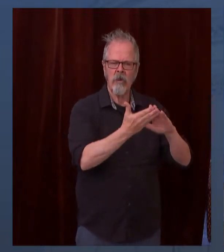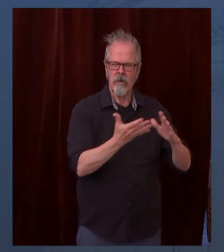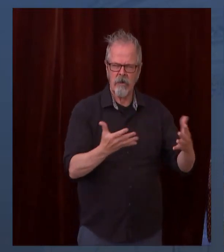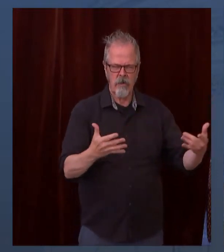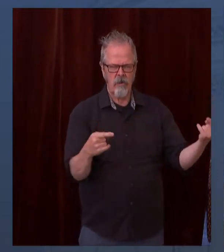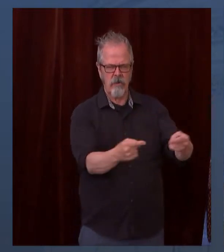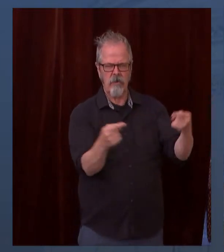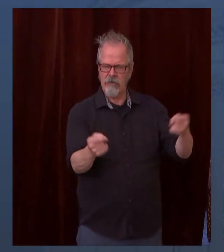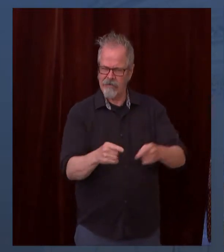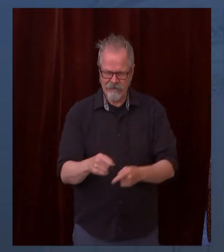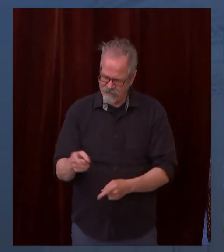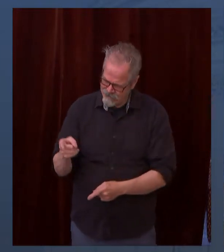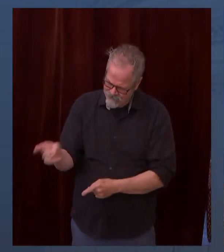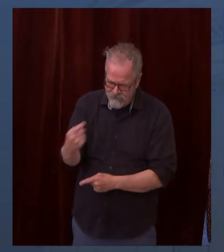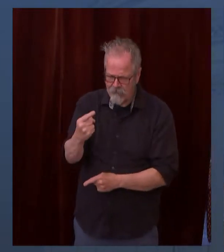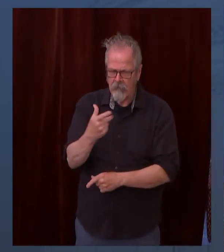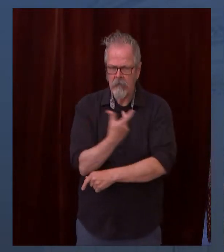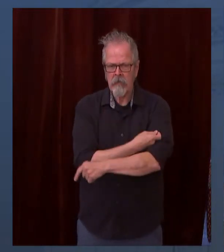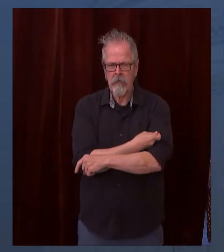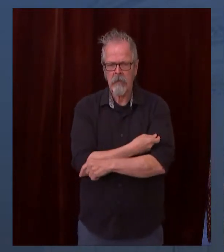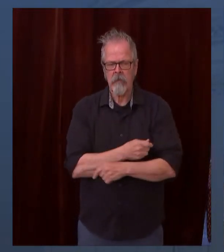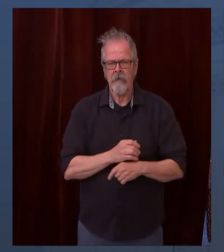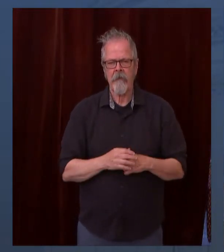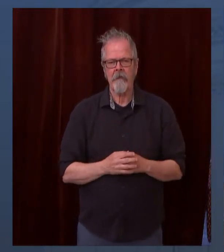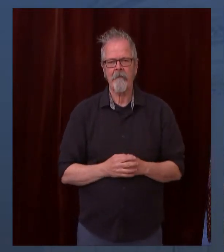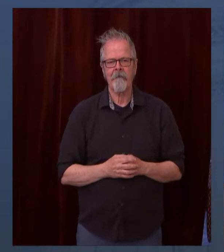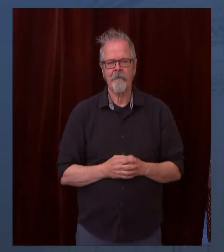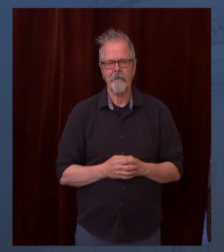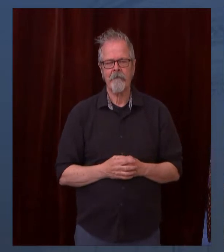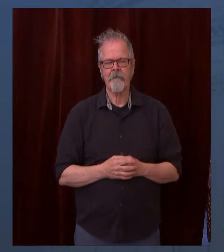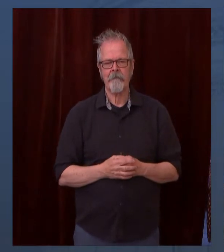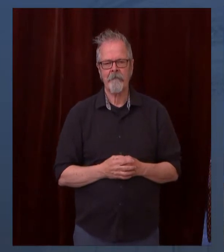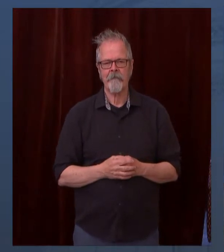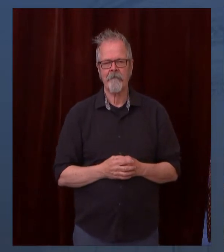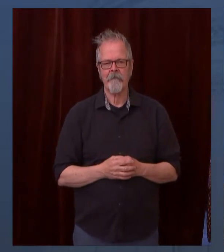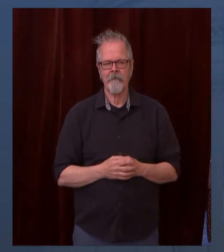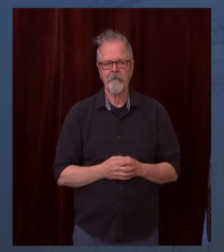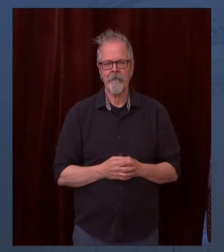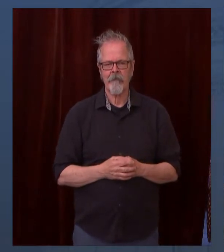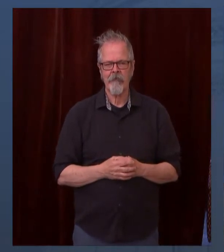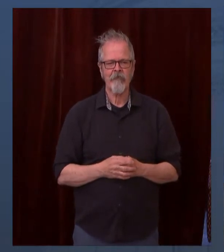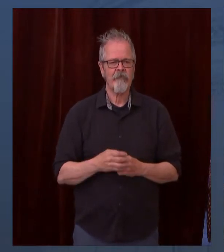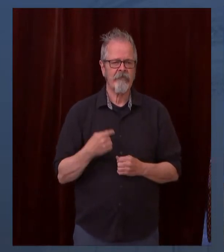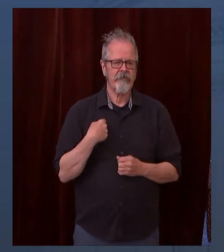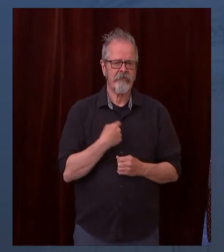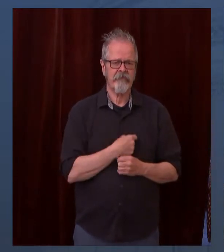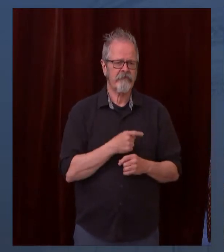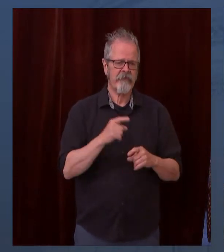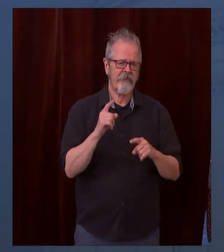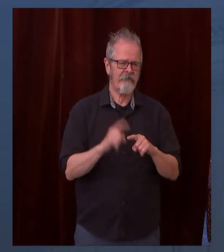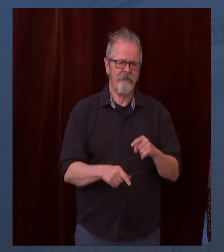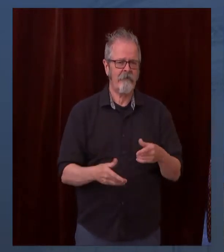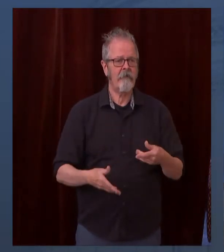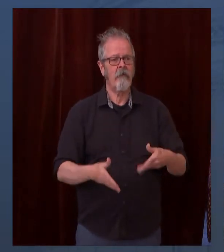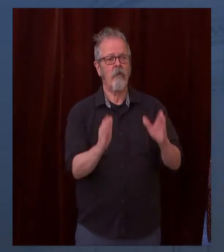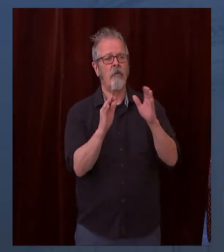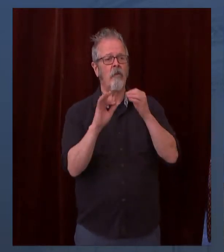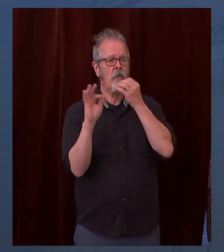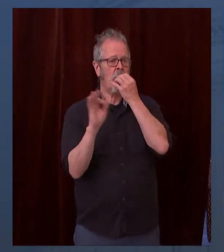these outbreaks threaten the whole town. And we can't have outbreaks on college campuses threatening Pullman and Ellensburg